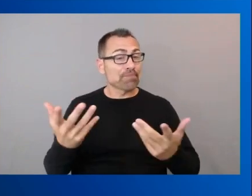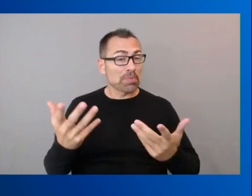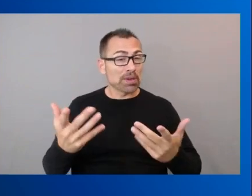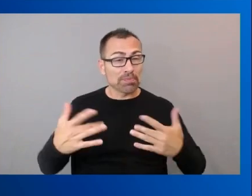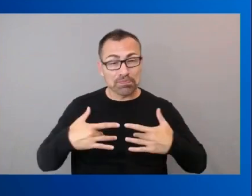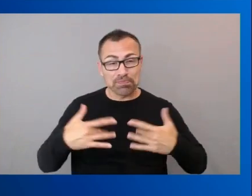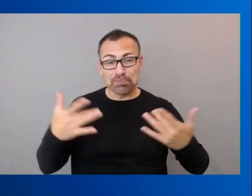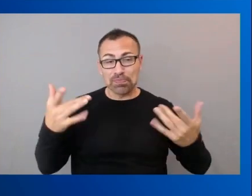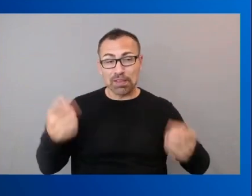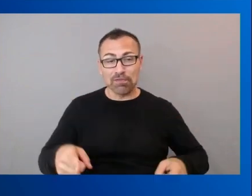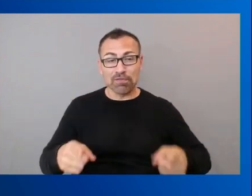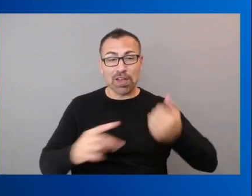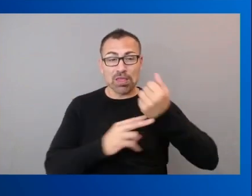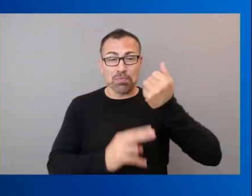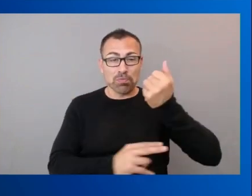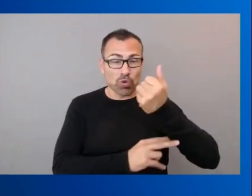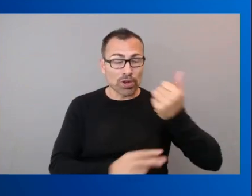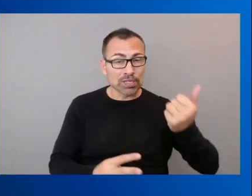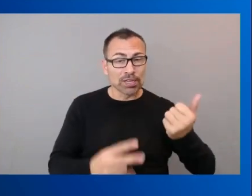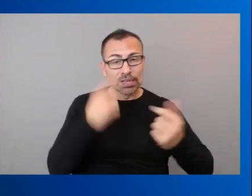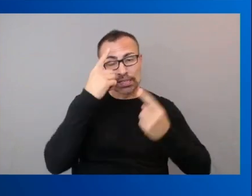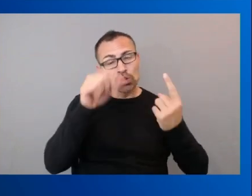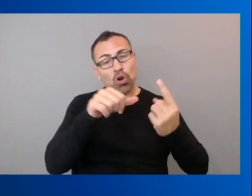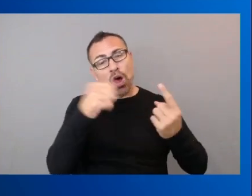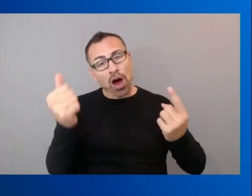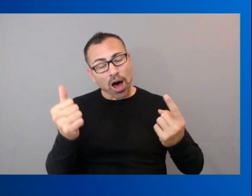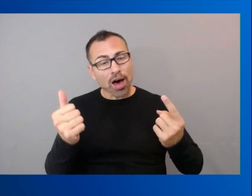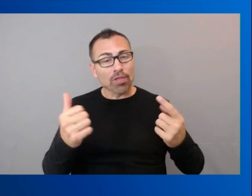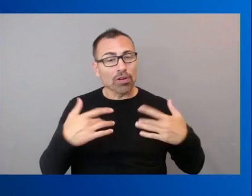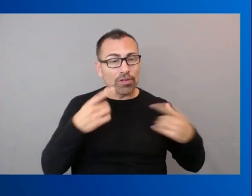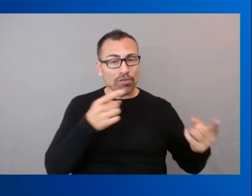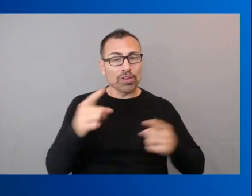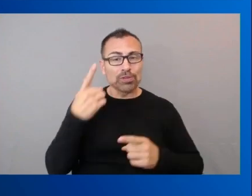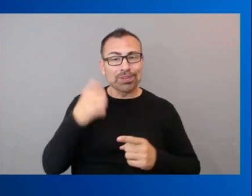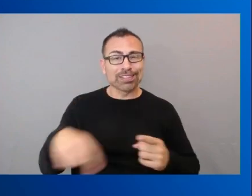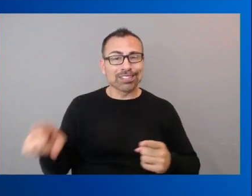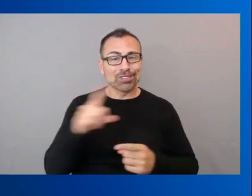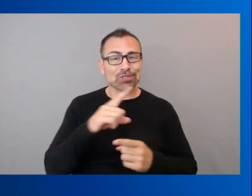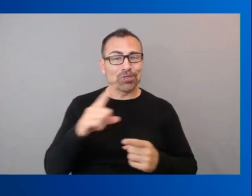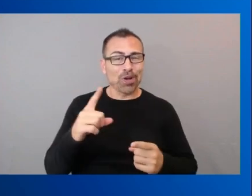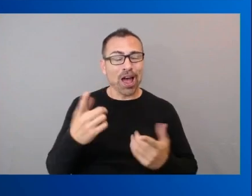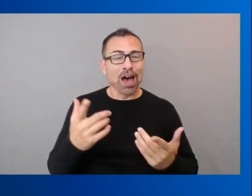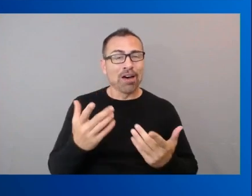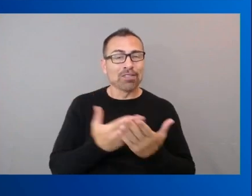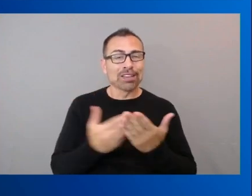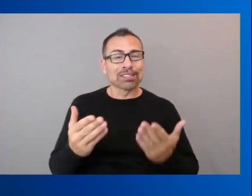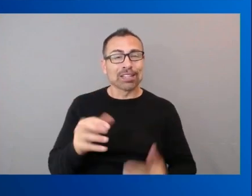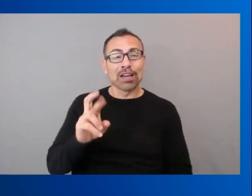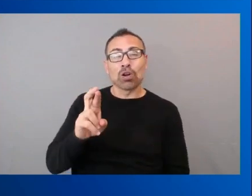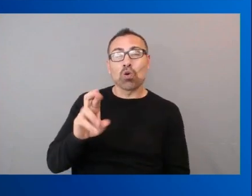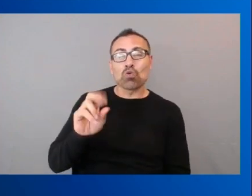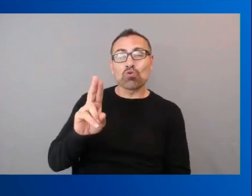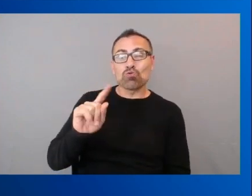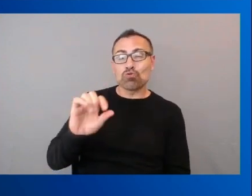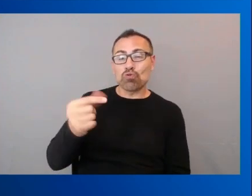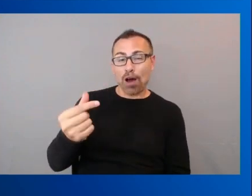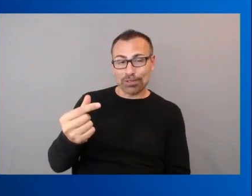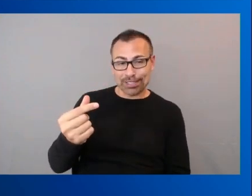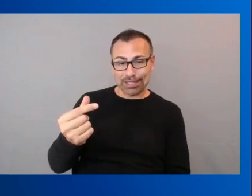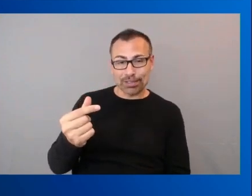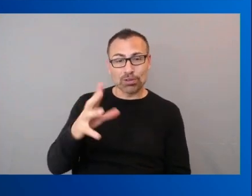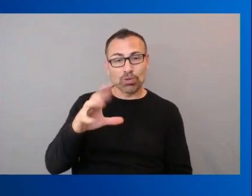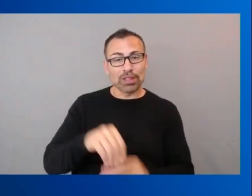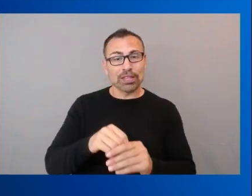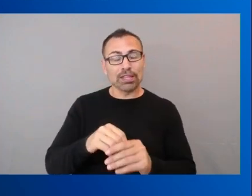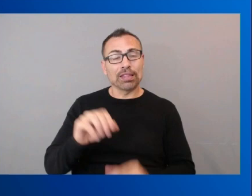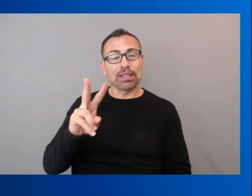limited filtering or routing here on your event bus. So let's rewind, let's go back.